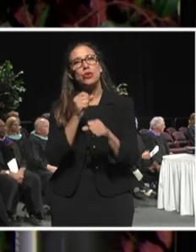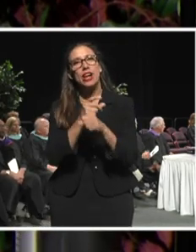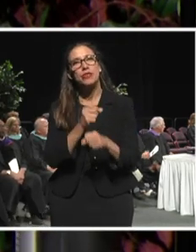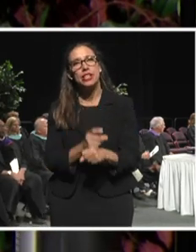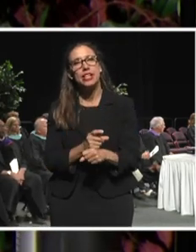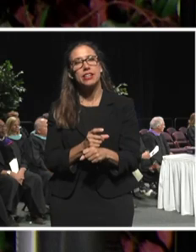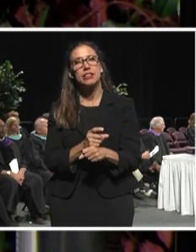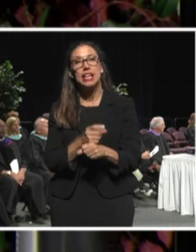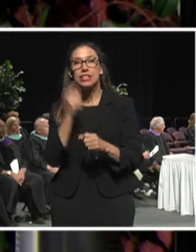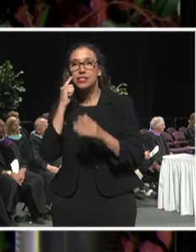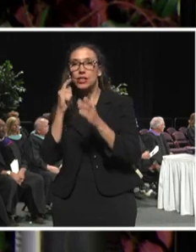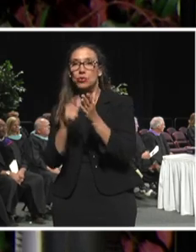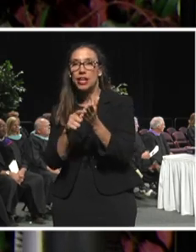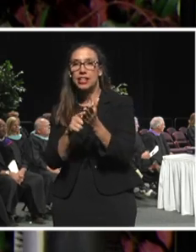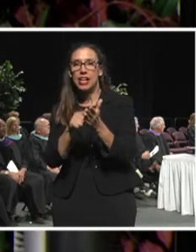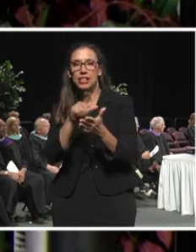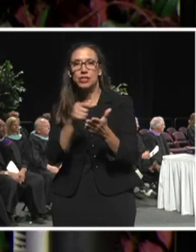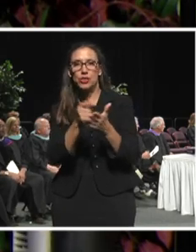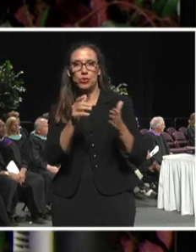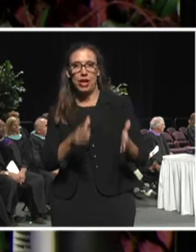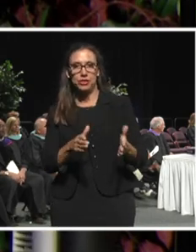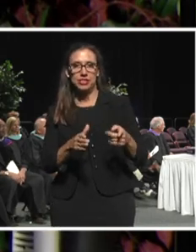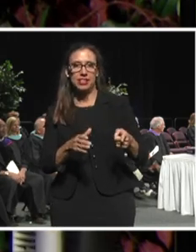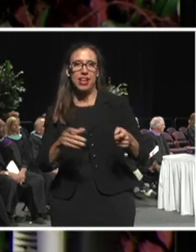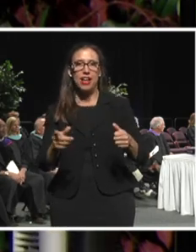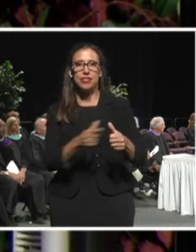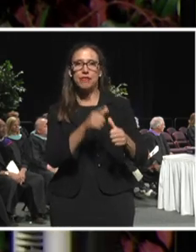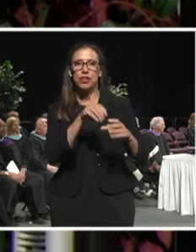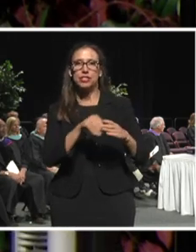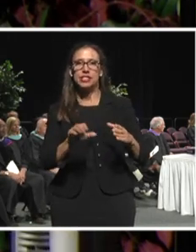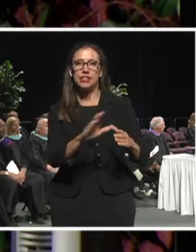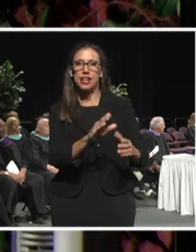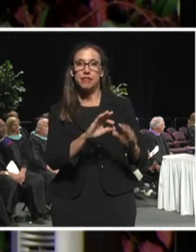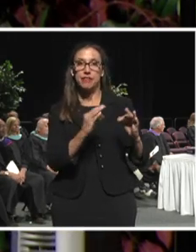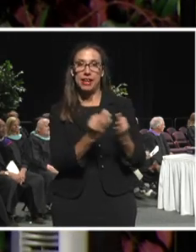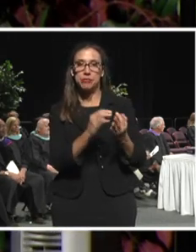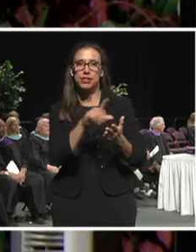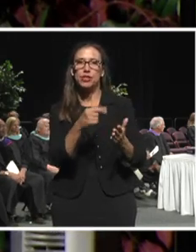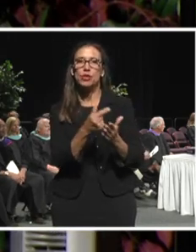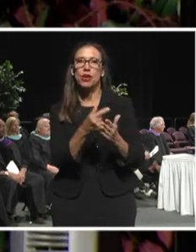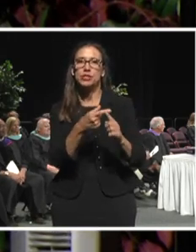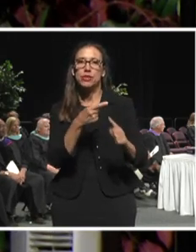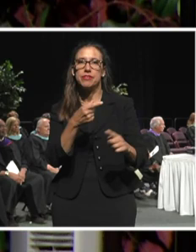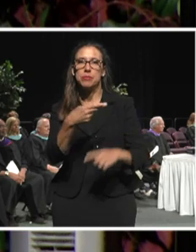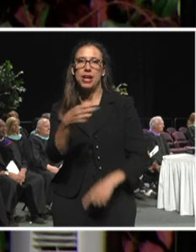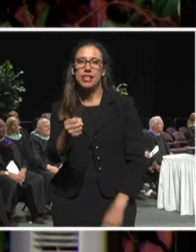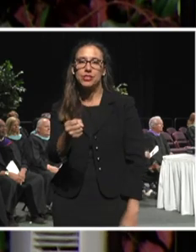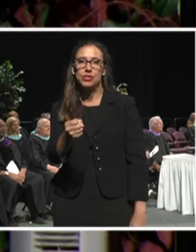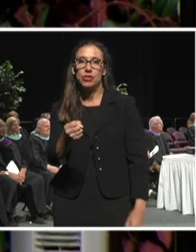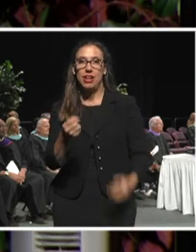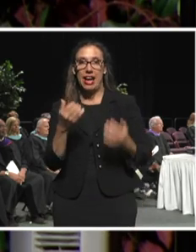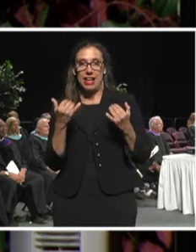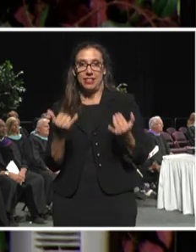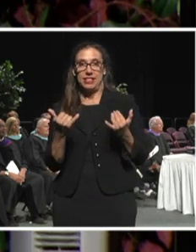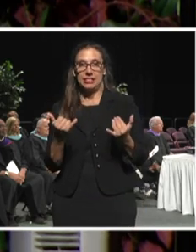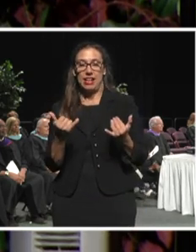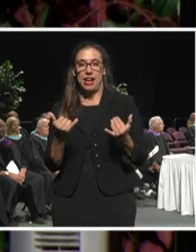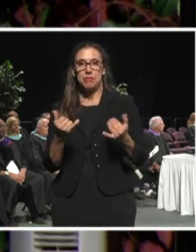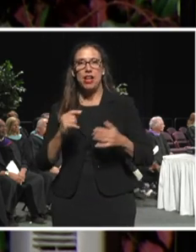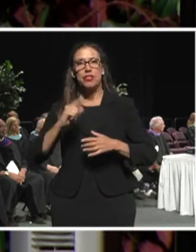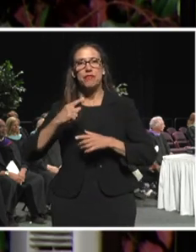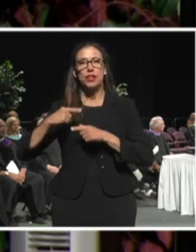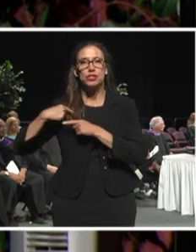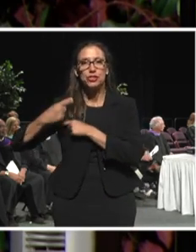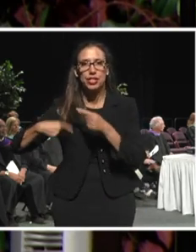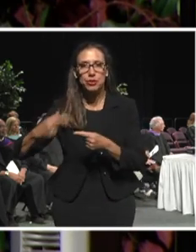to recognize our graduates who are the first in their family to graduate from high school. At this time, will our first